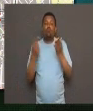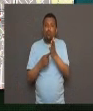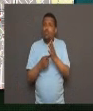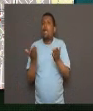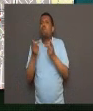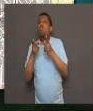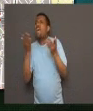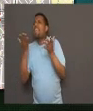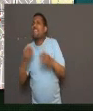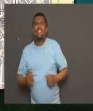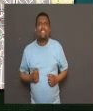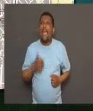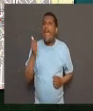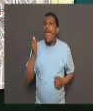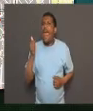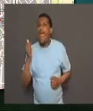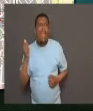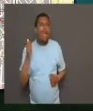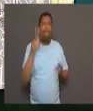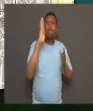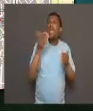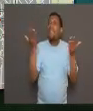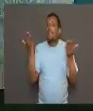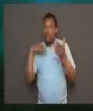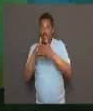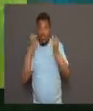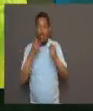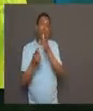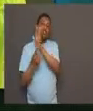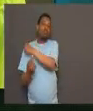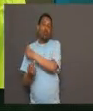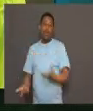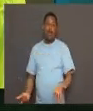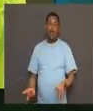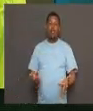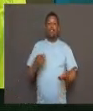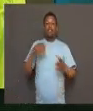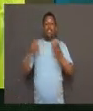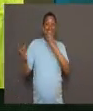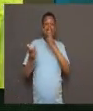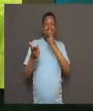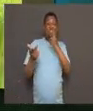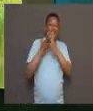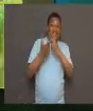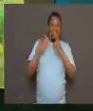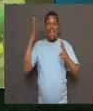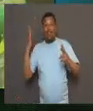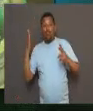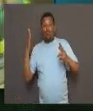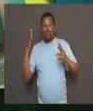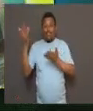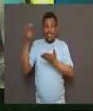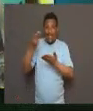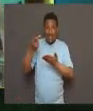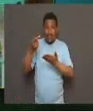from location A to location B. The third kind of sketch map